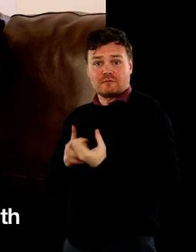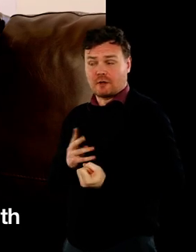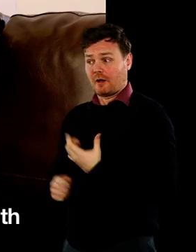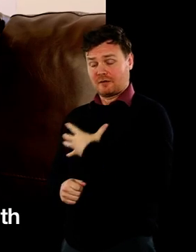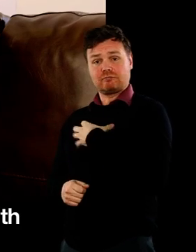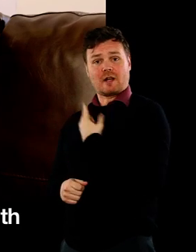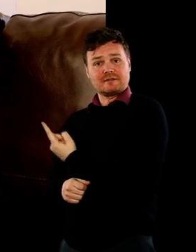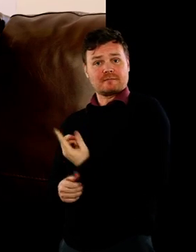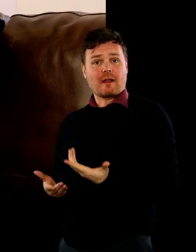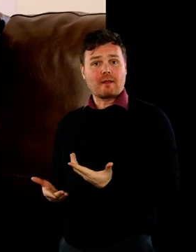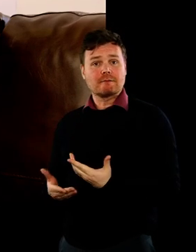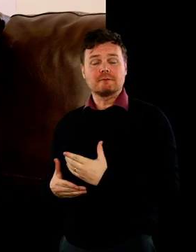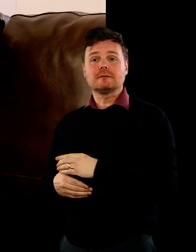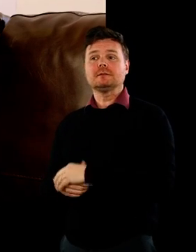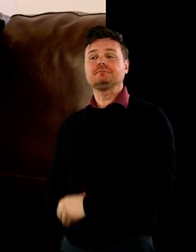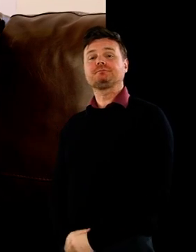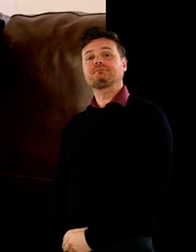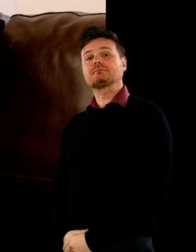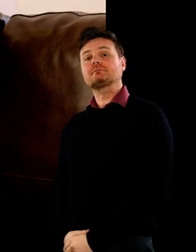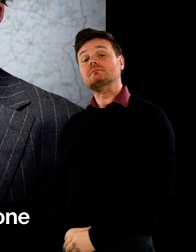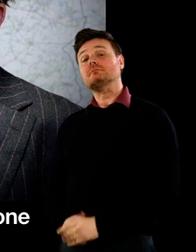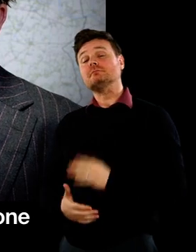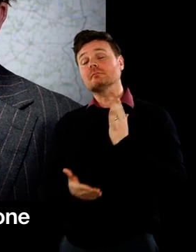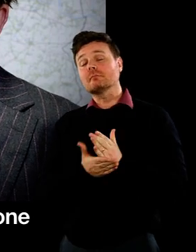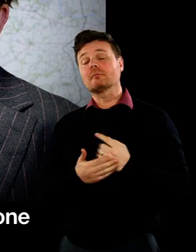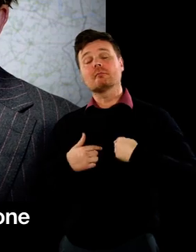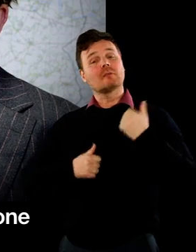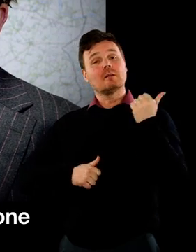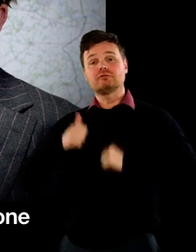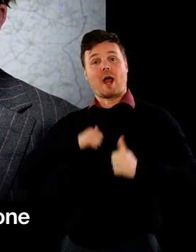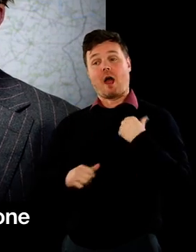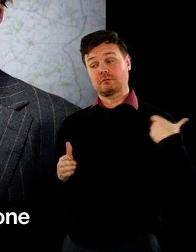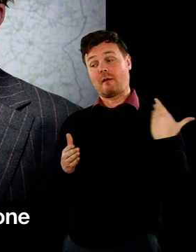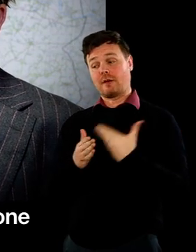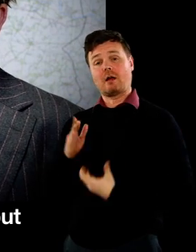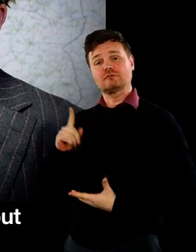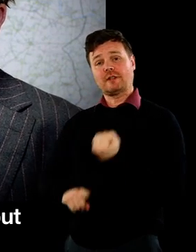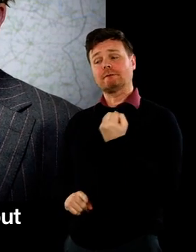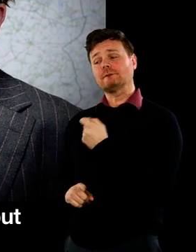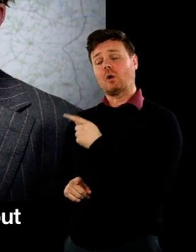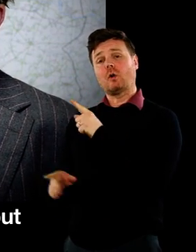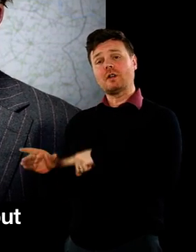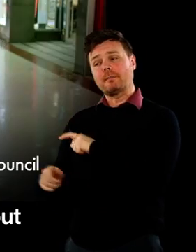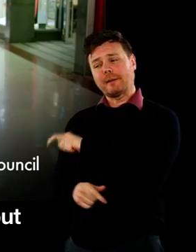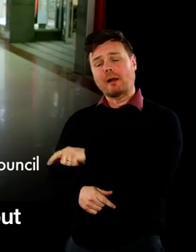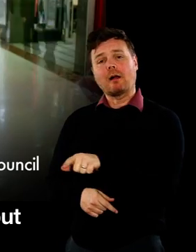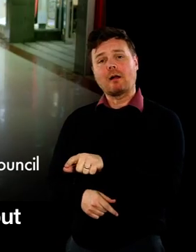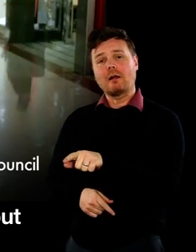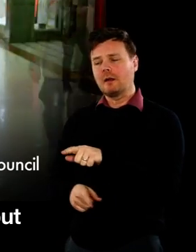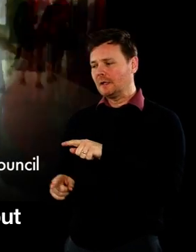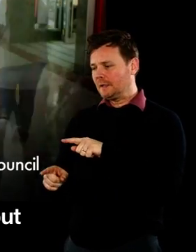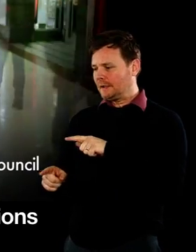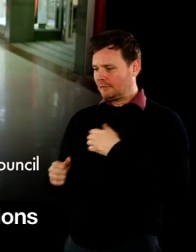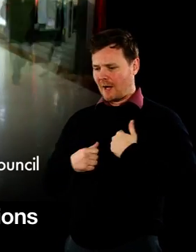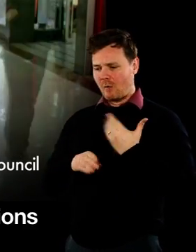surprise themselves with what they can do. I'm quite proud of what we've done for young people, where